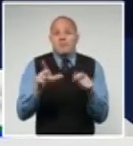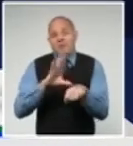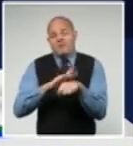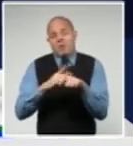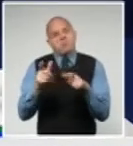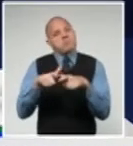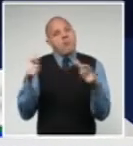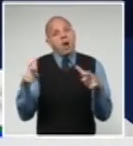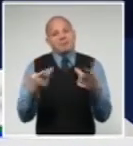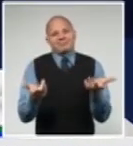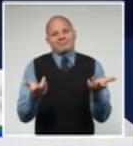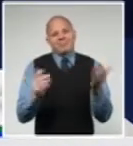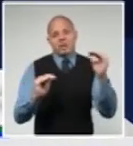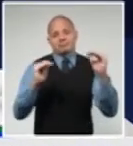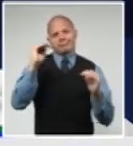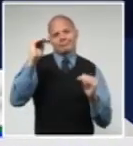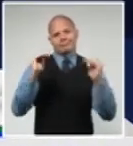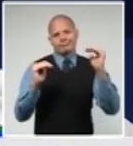Cuba accumulates